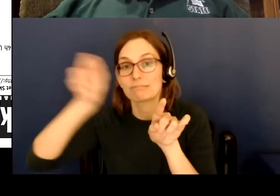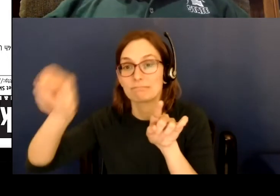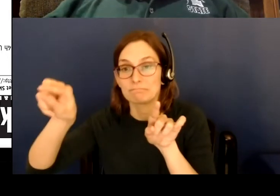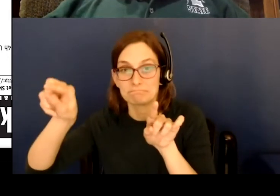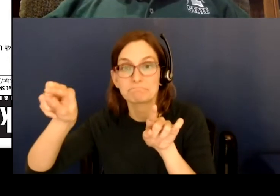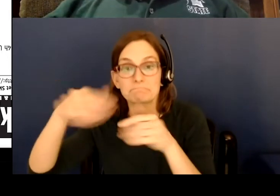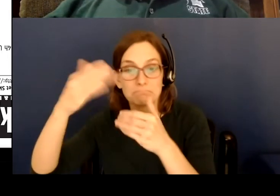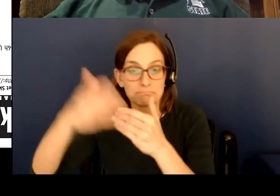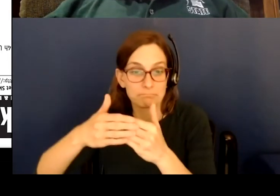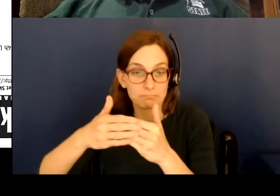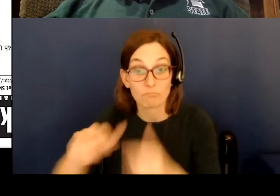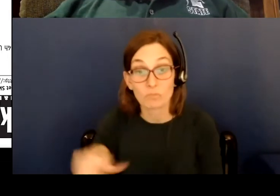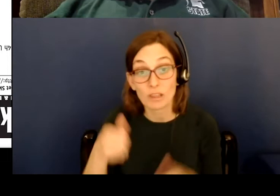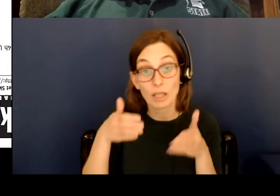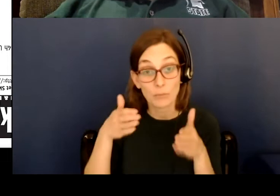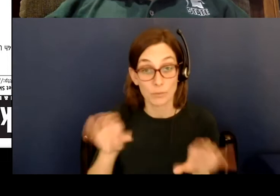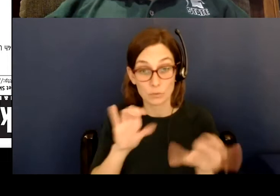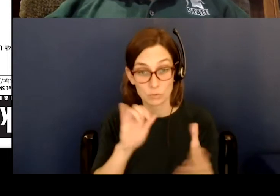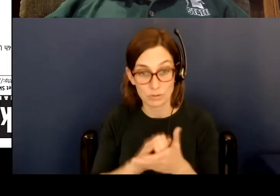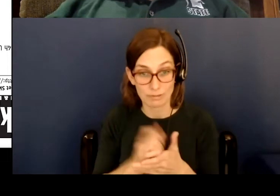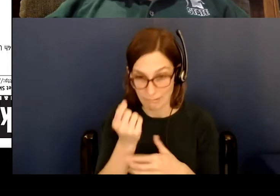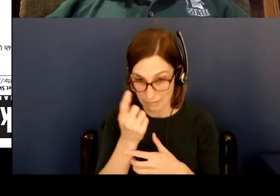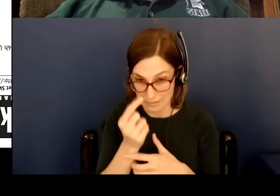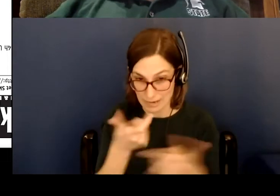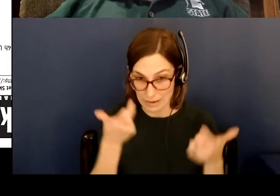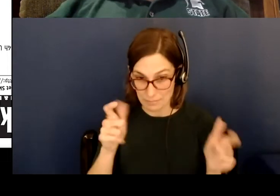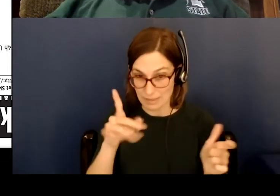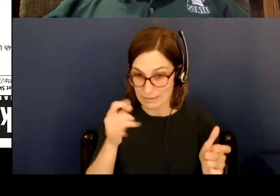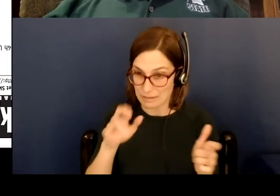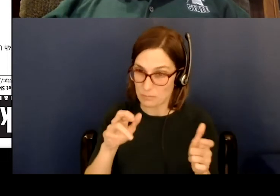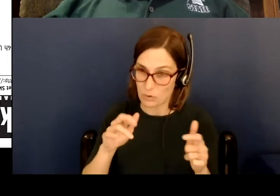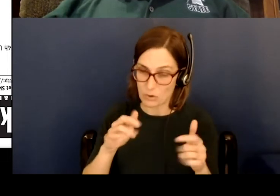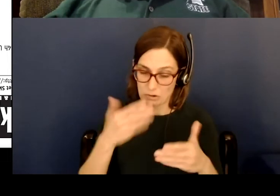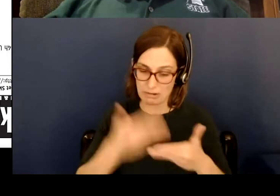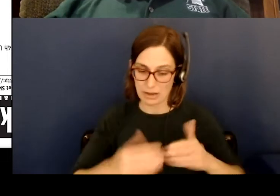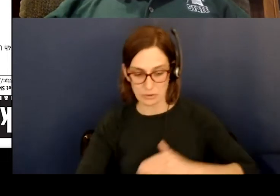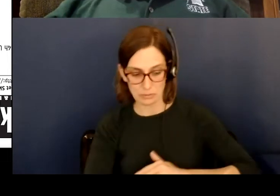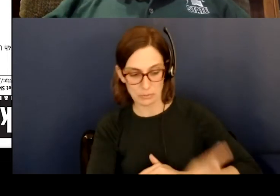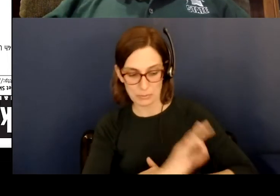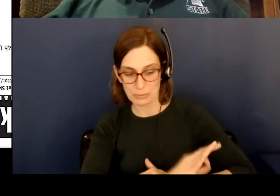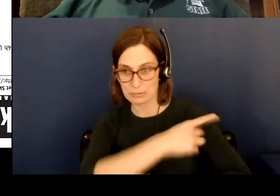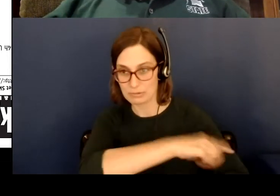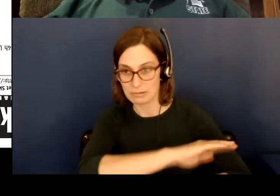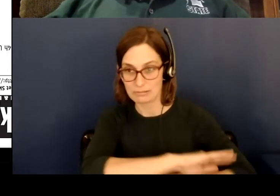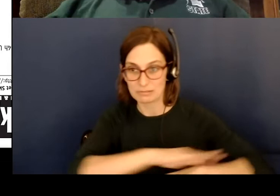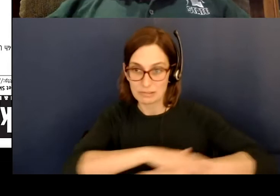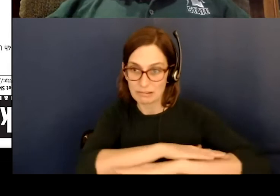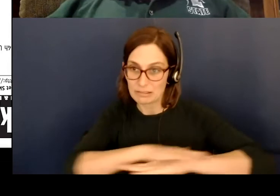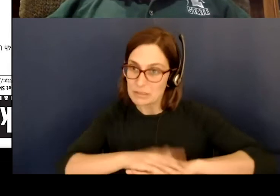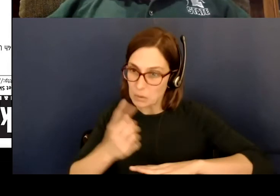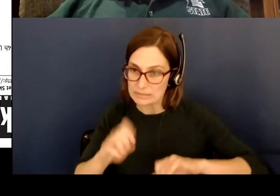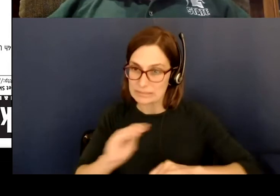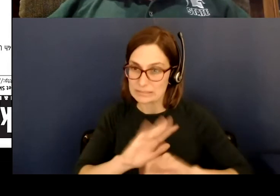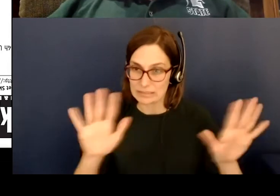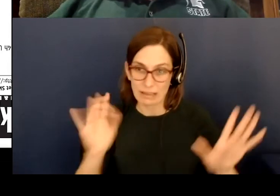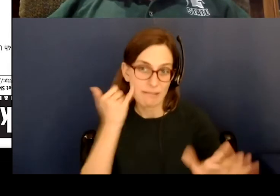And another way of doing this is, notice the Big Dipper is very close to the horizon. So it's always in the sky to some extent, but if you have trees,